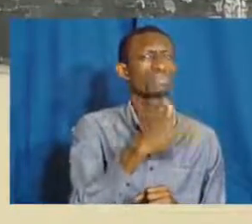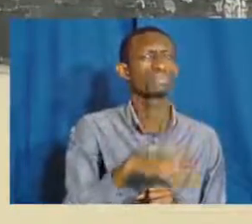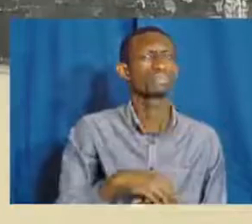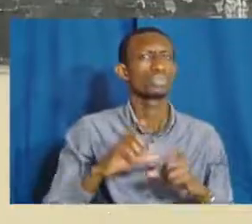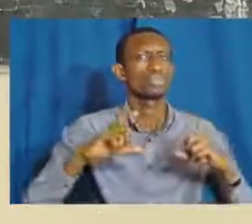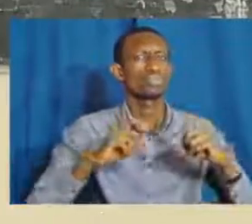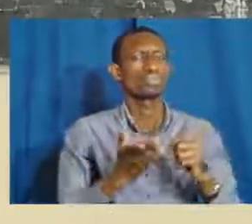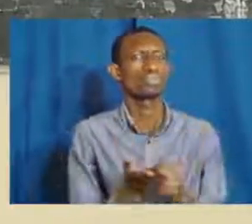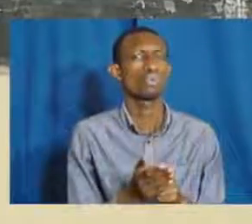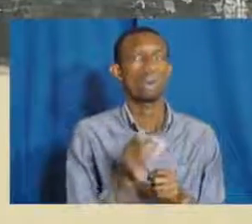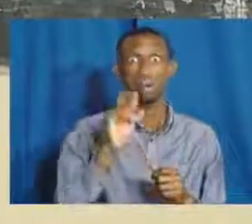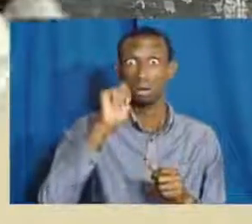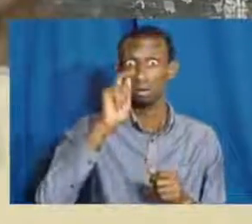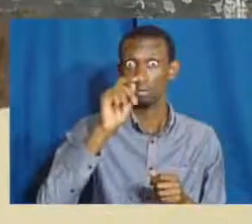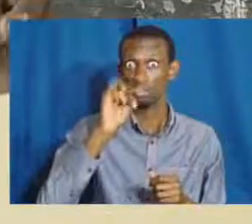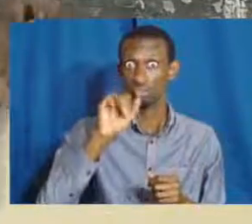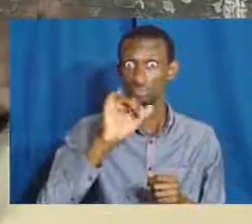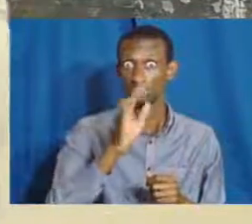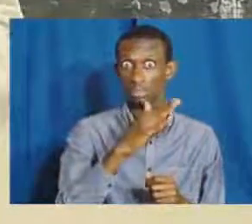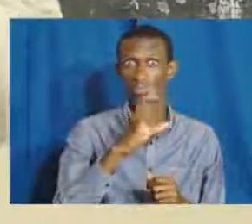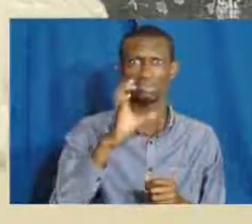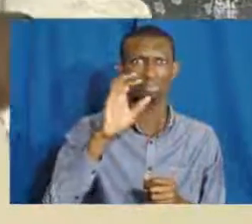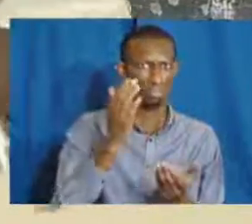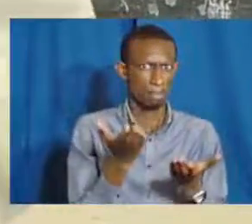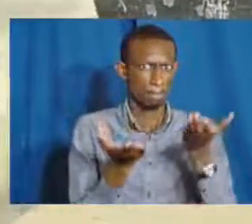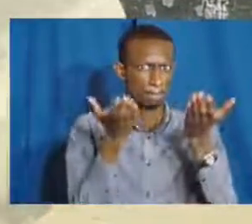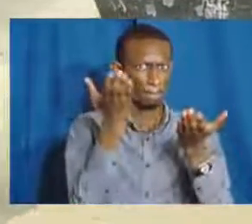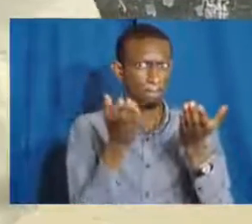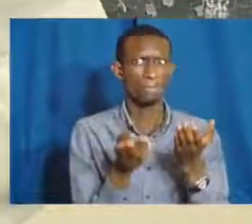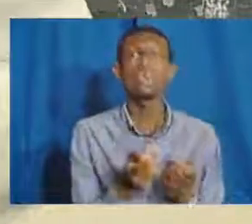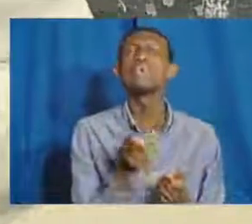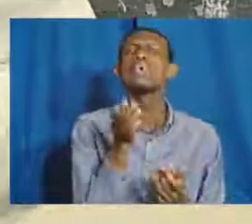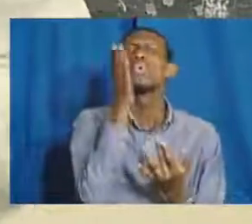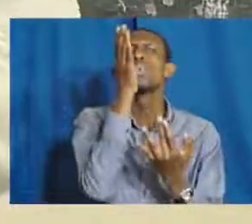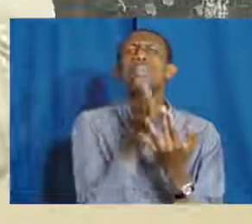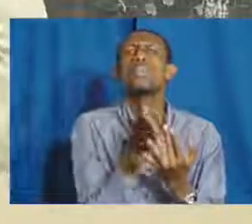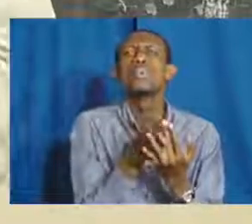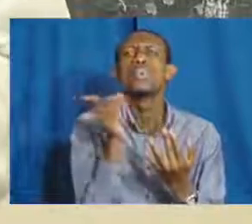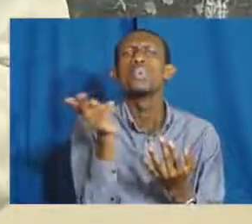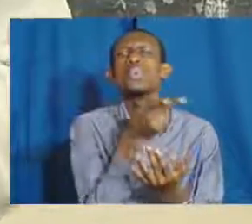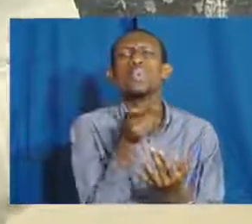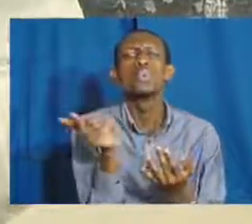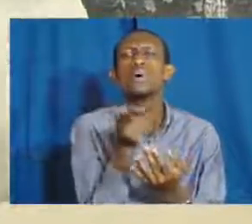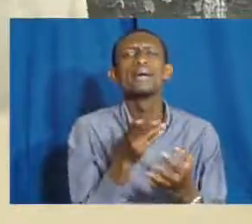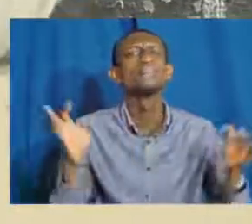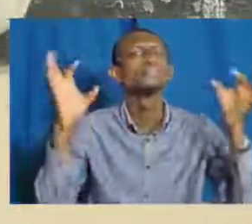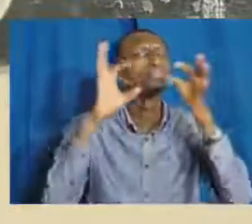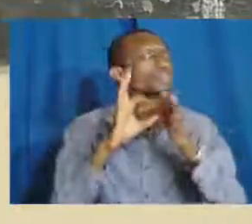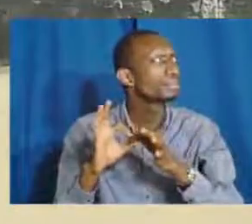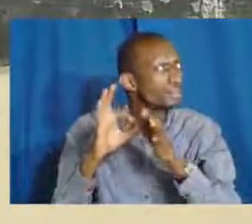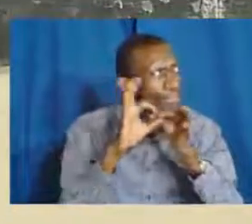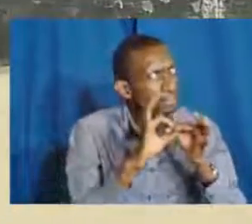against the atomic mass. From his experiments, there was a relationship that we saw yesterday.